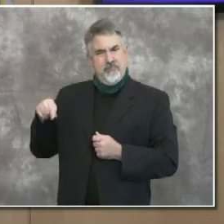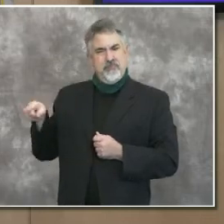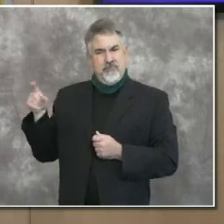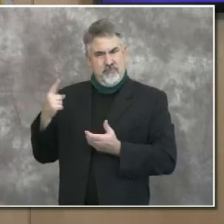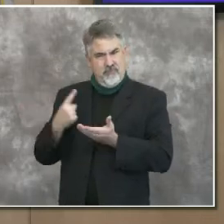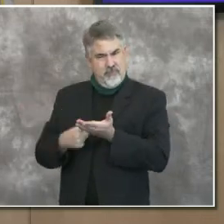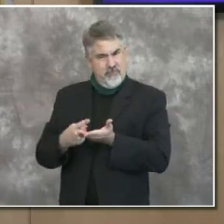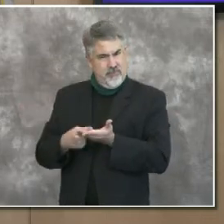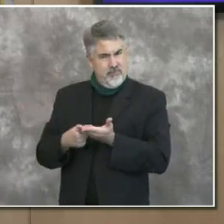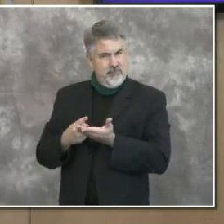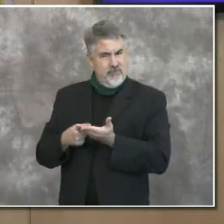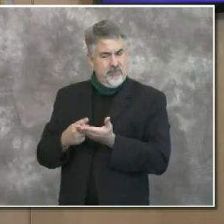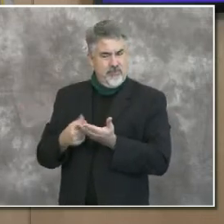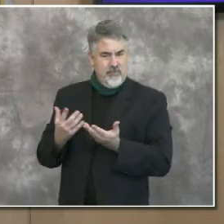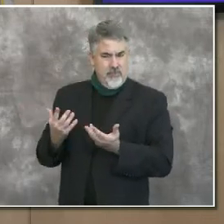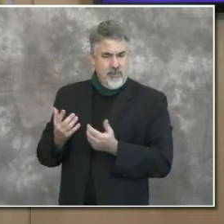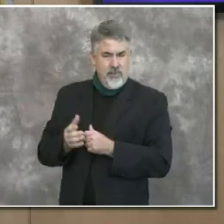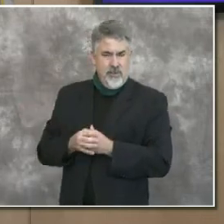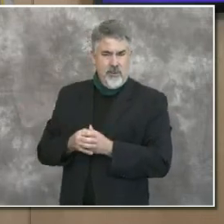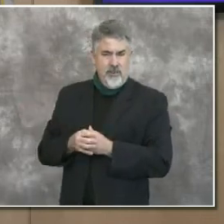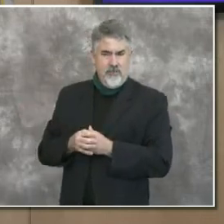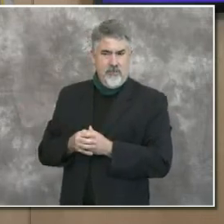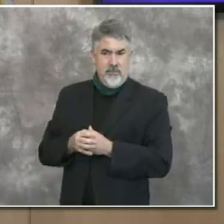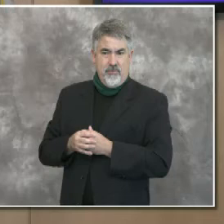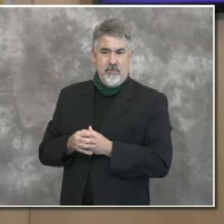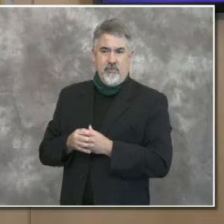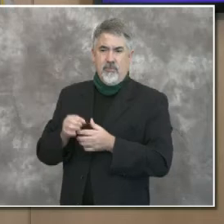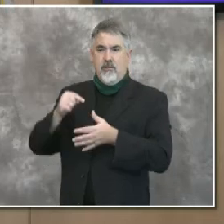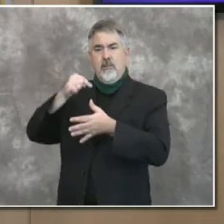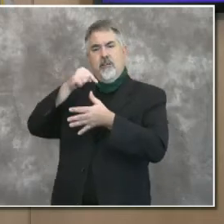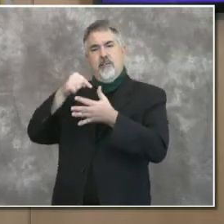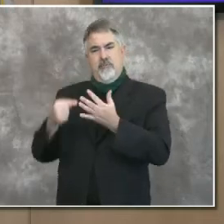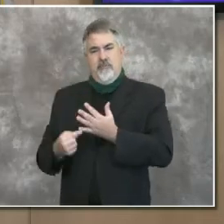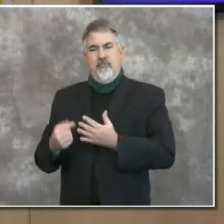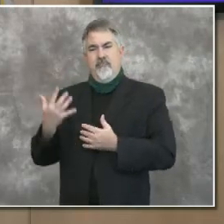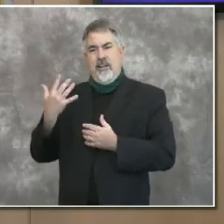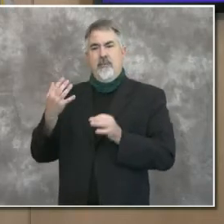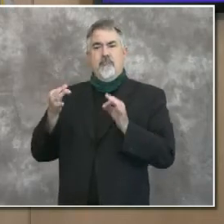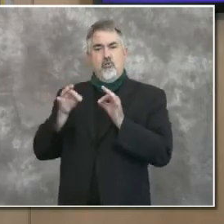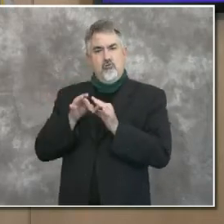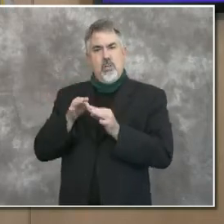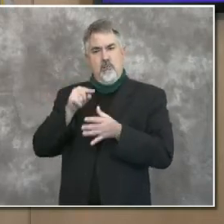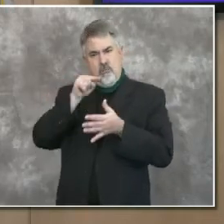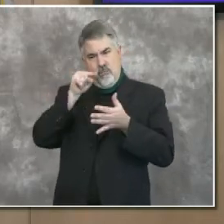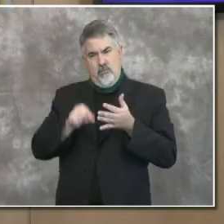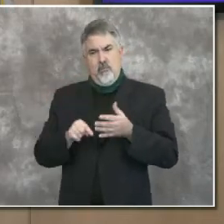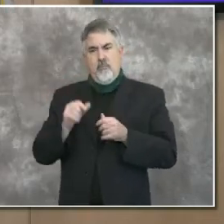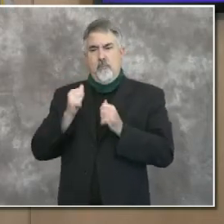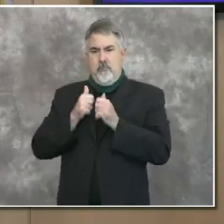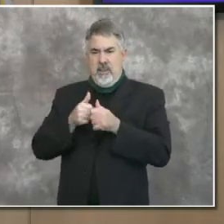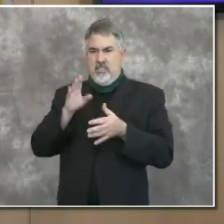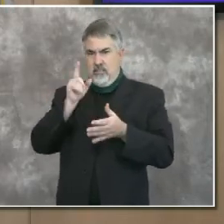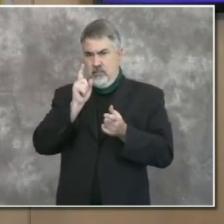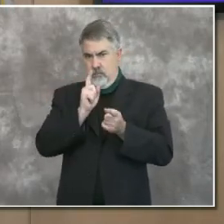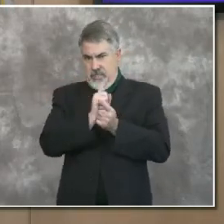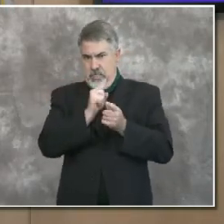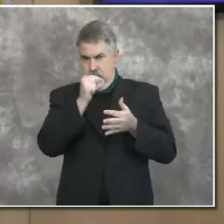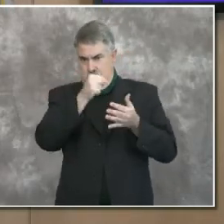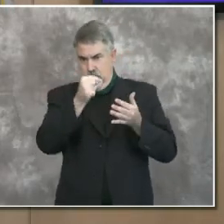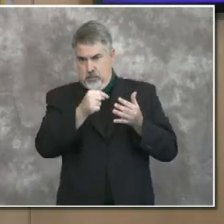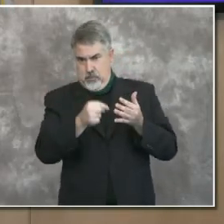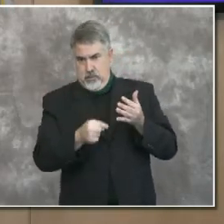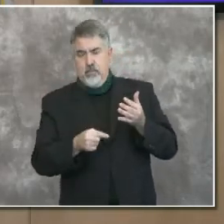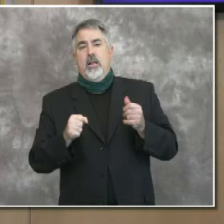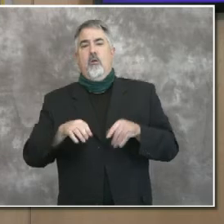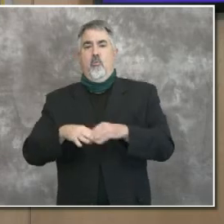these 5 critical criteria and data points for reopening on a few different occasions. You didn't mention